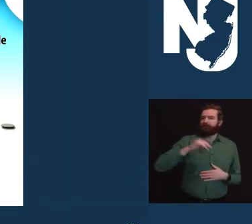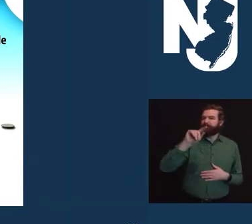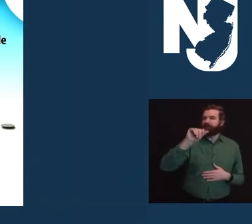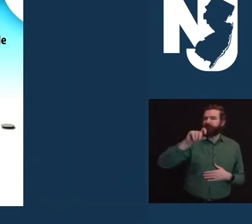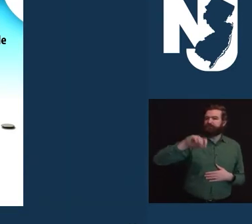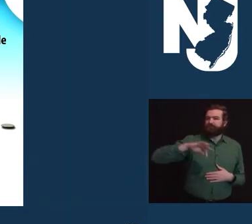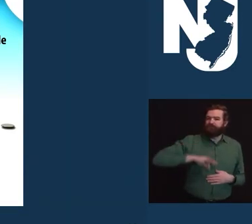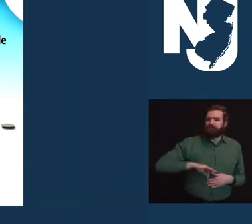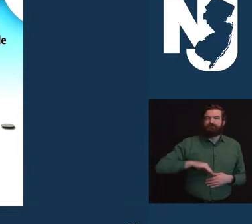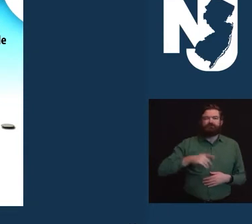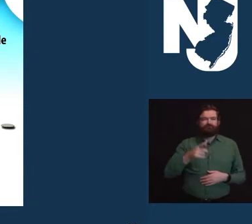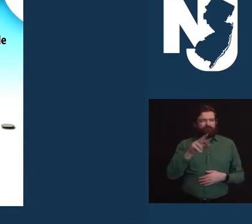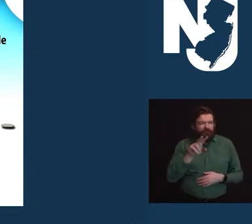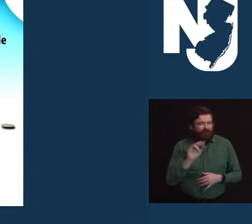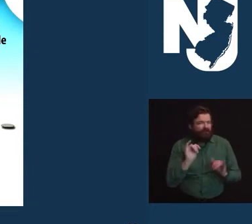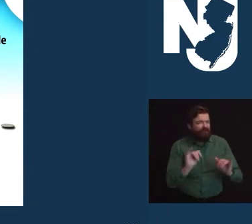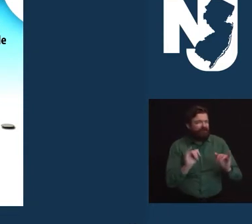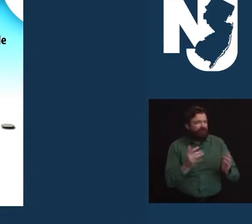website on the screen,